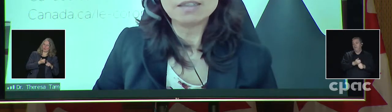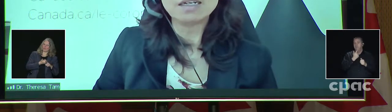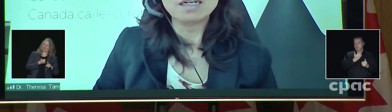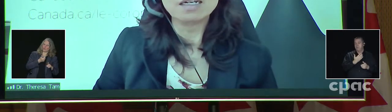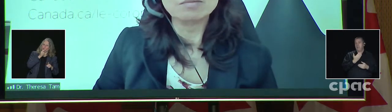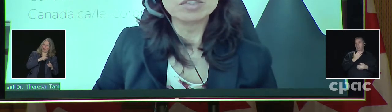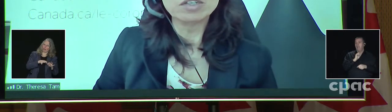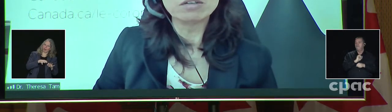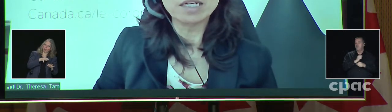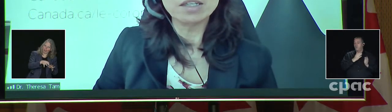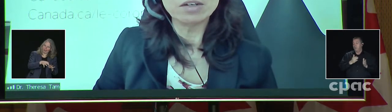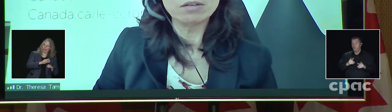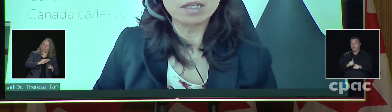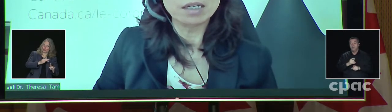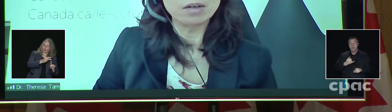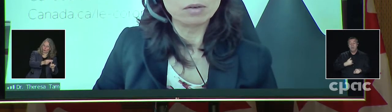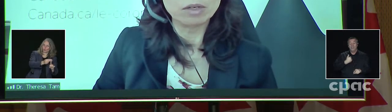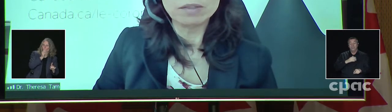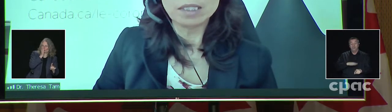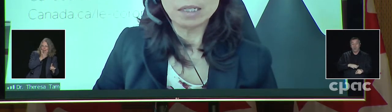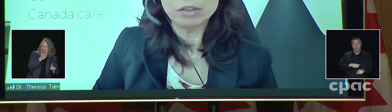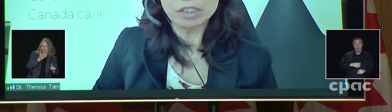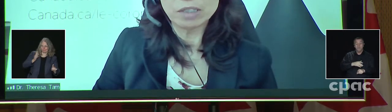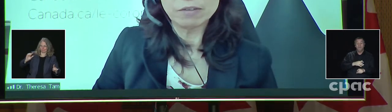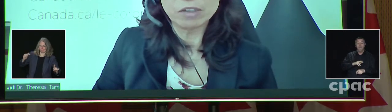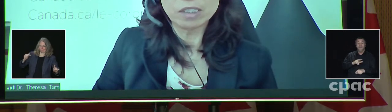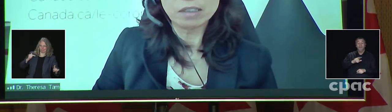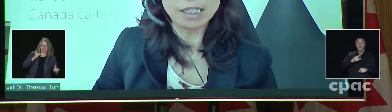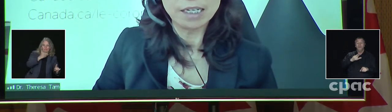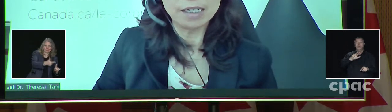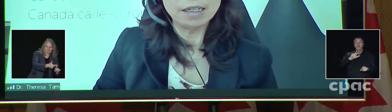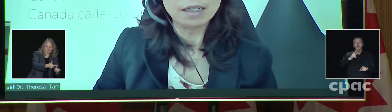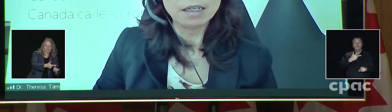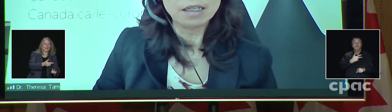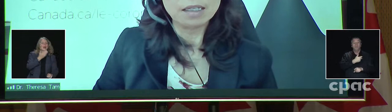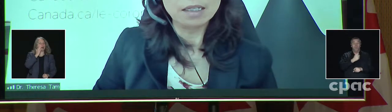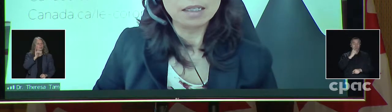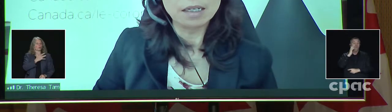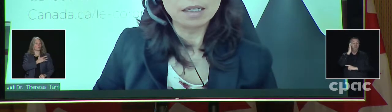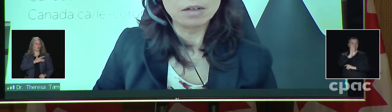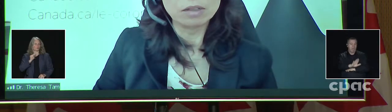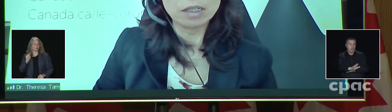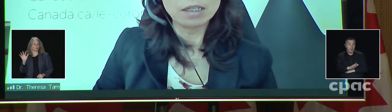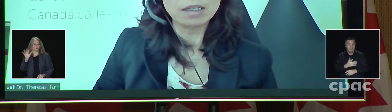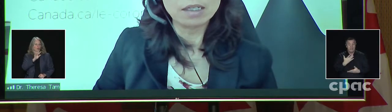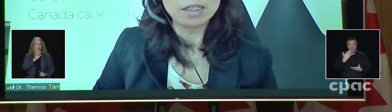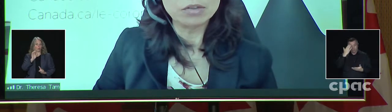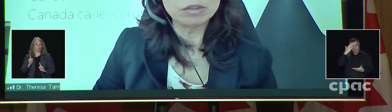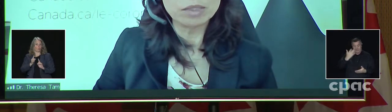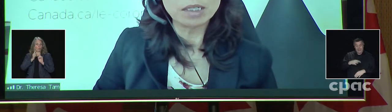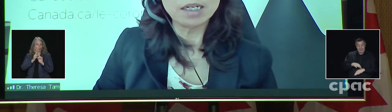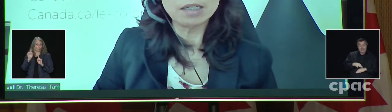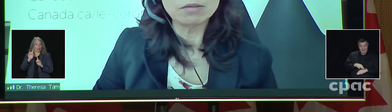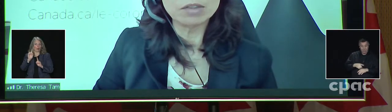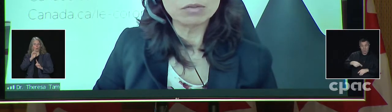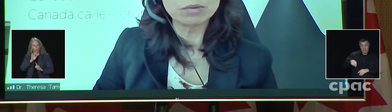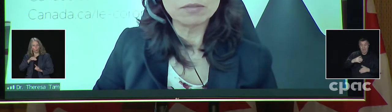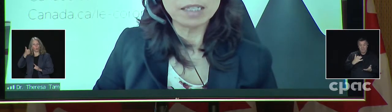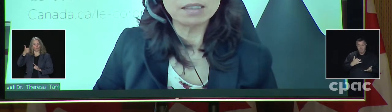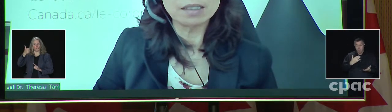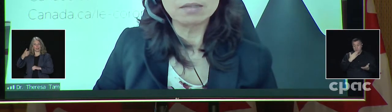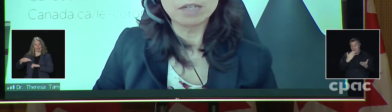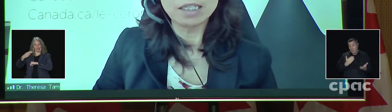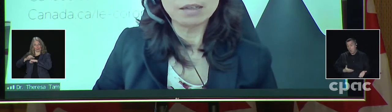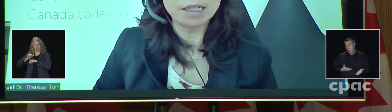later. So I know that all province territories are focused on getting the older age groups and the higher risk